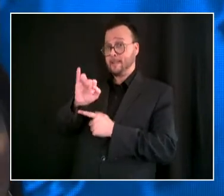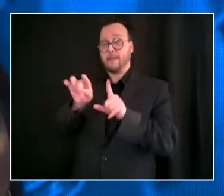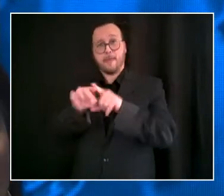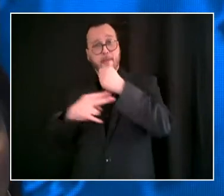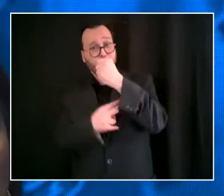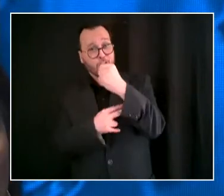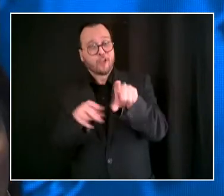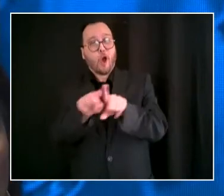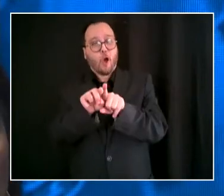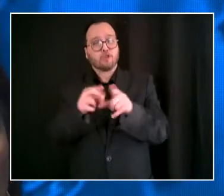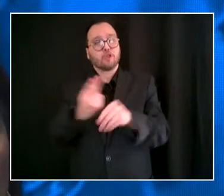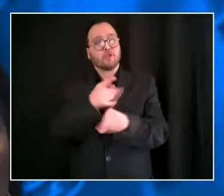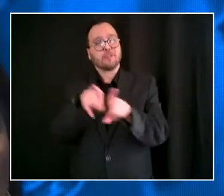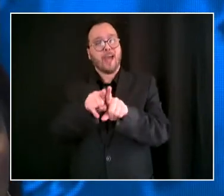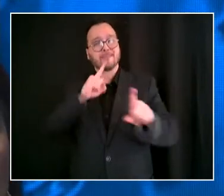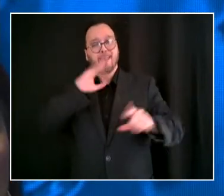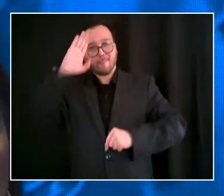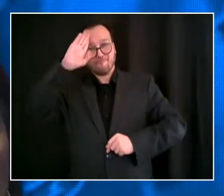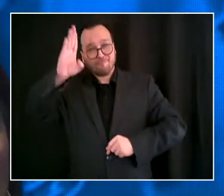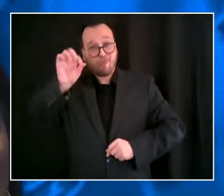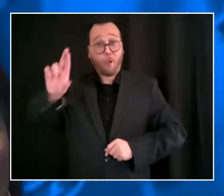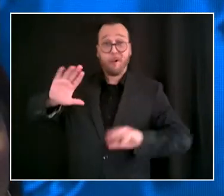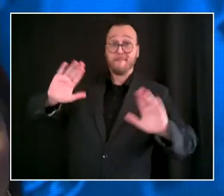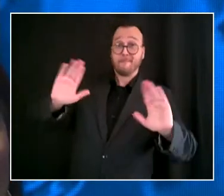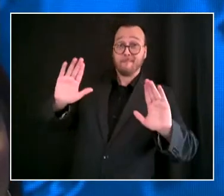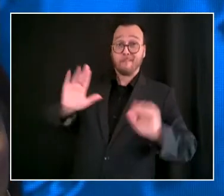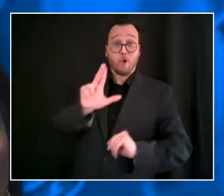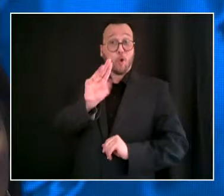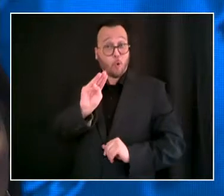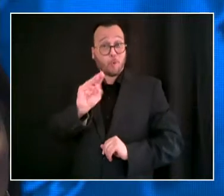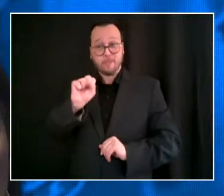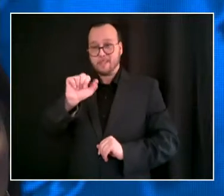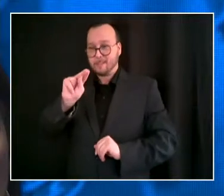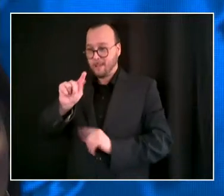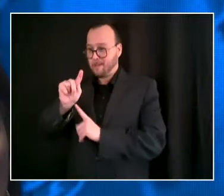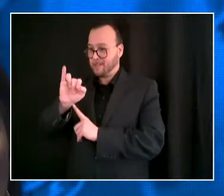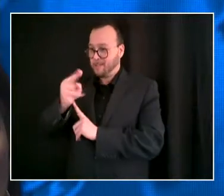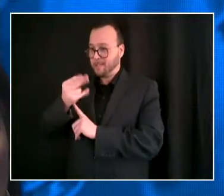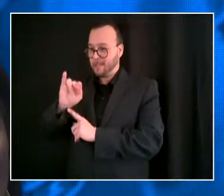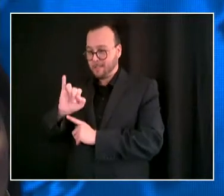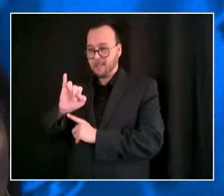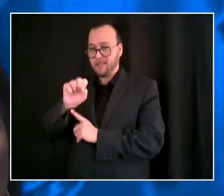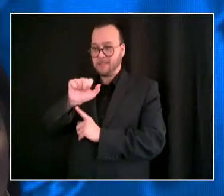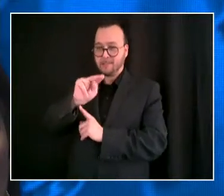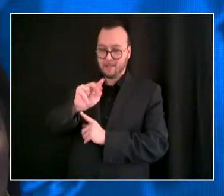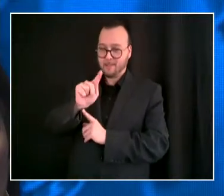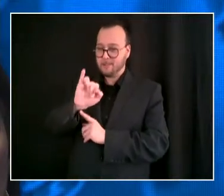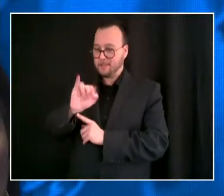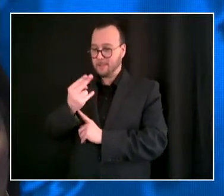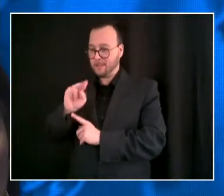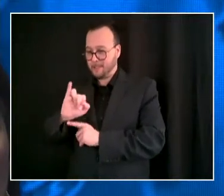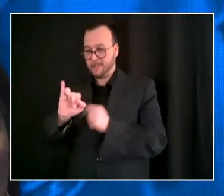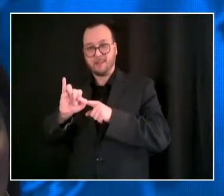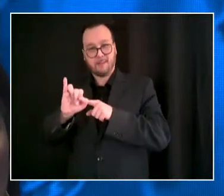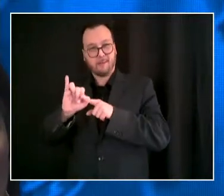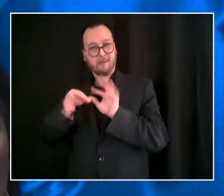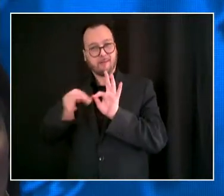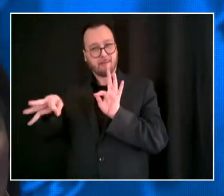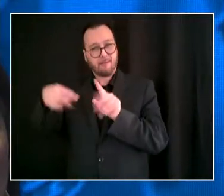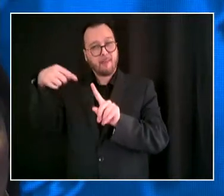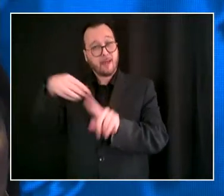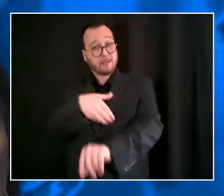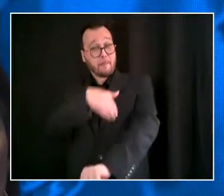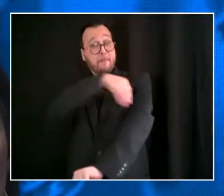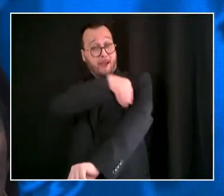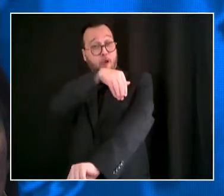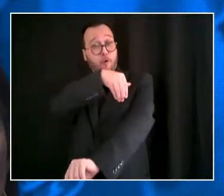or farewell. Om Shanti Shanti Shanti is a powerful